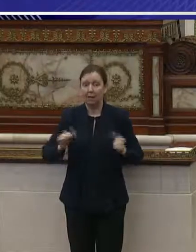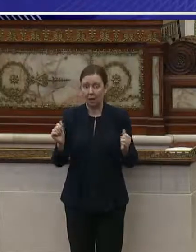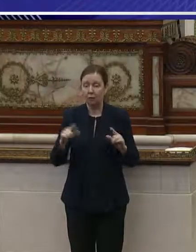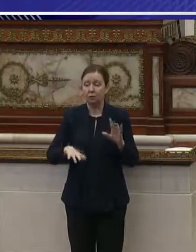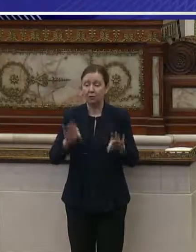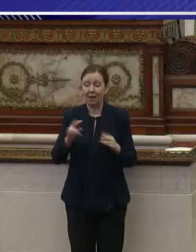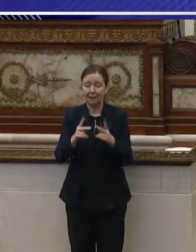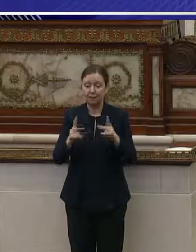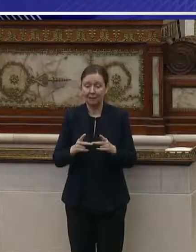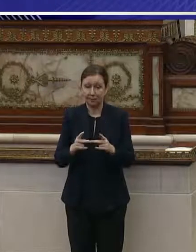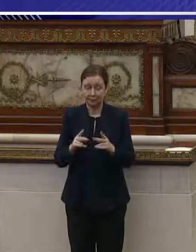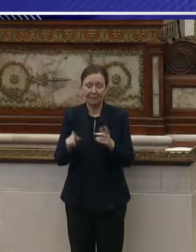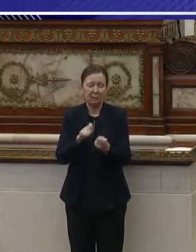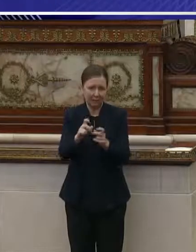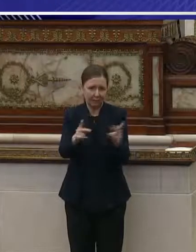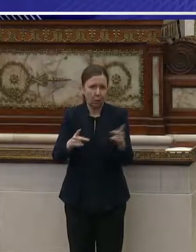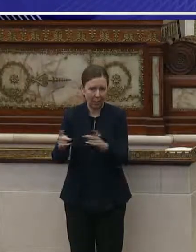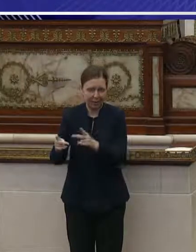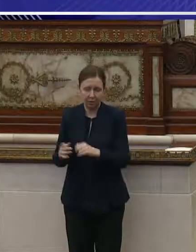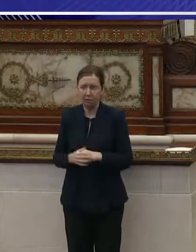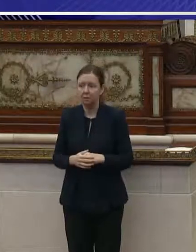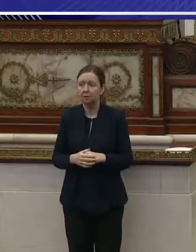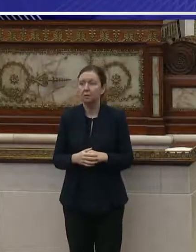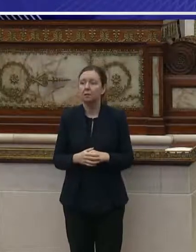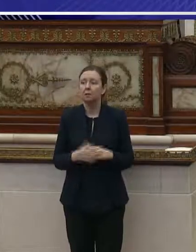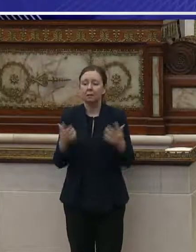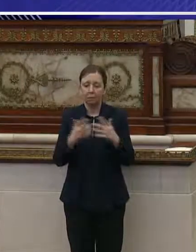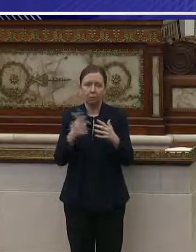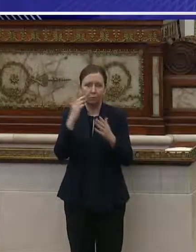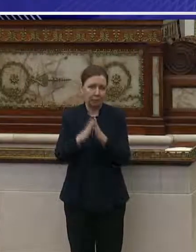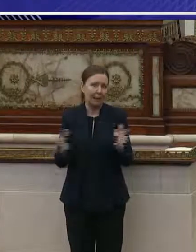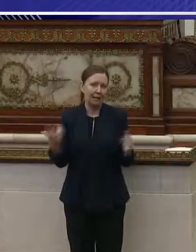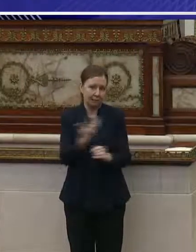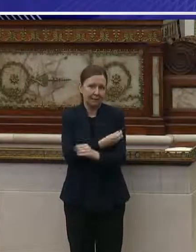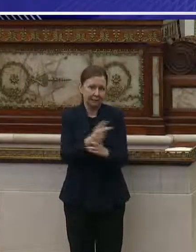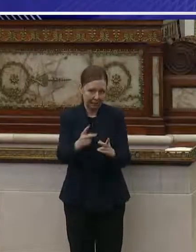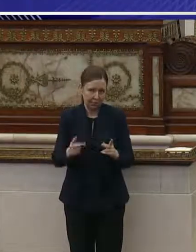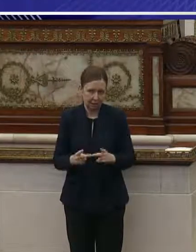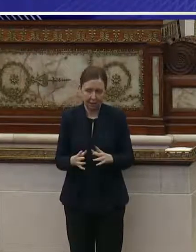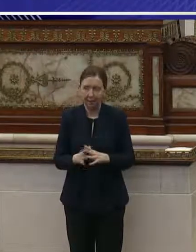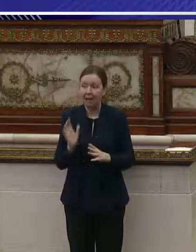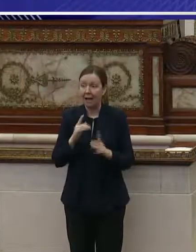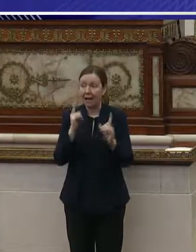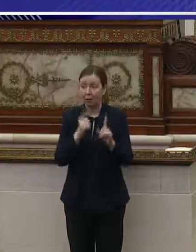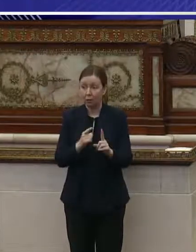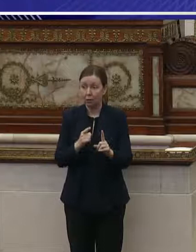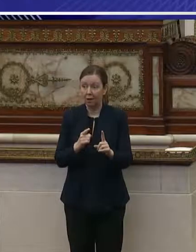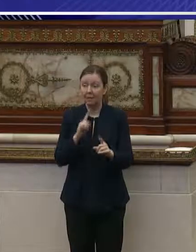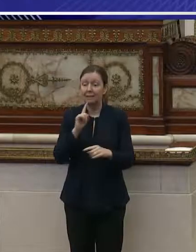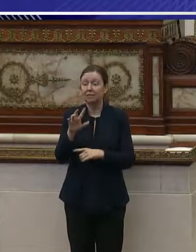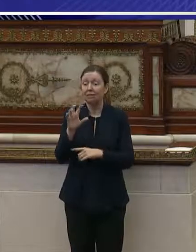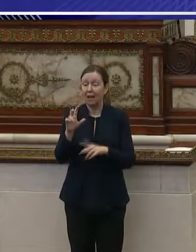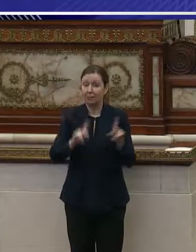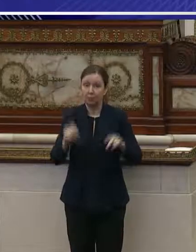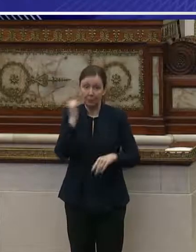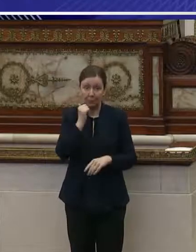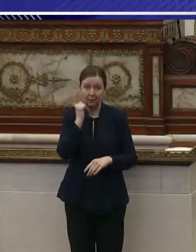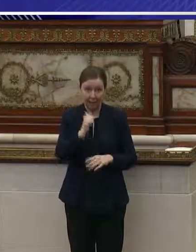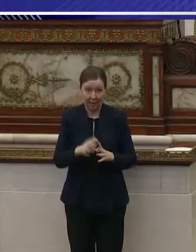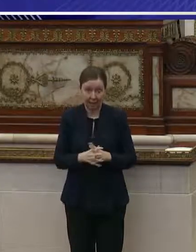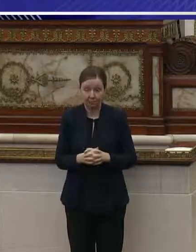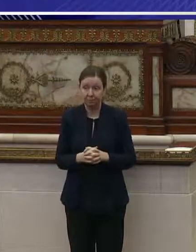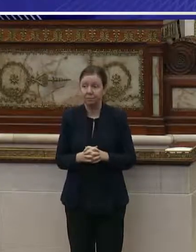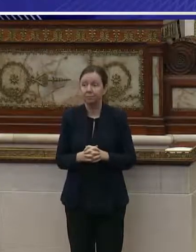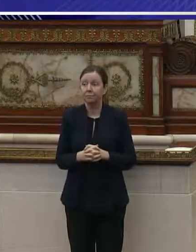find specific locations that are suitable for a mass vaccination site. And our target to start is 500 people a day. Now, if you